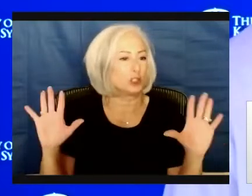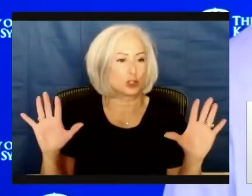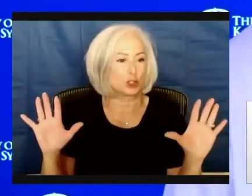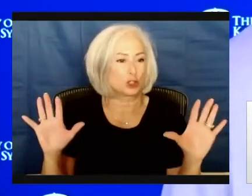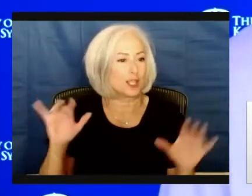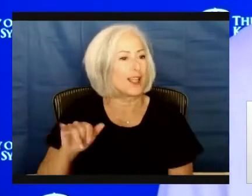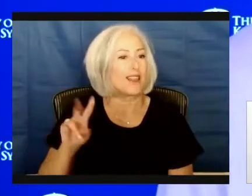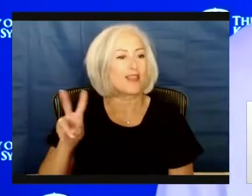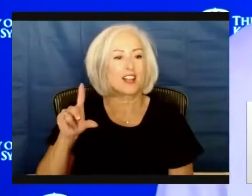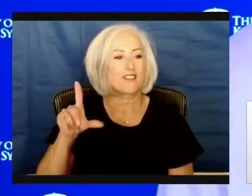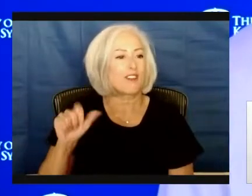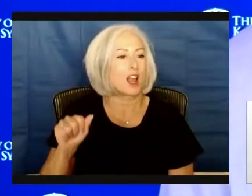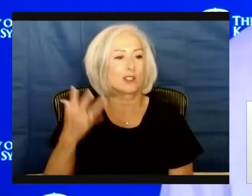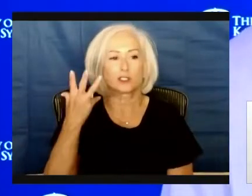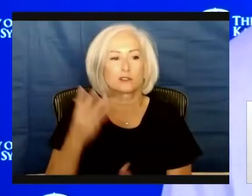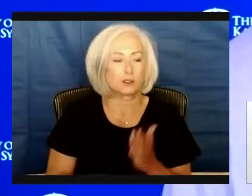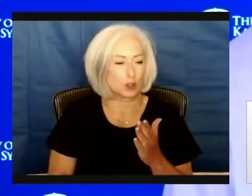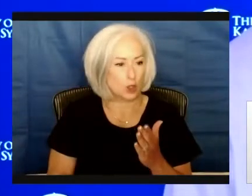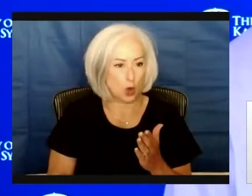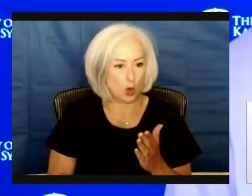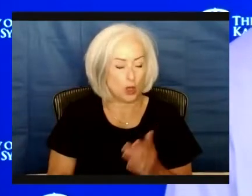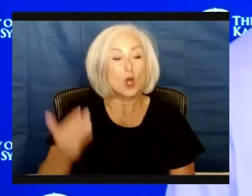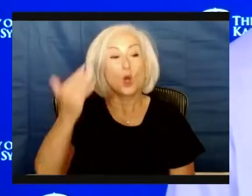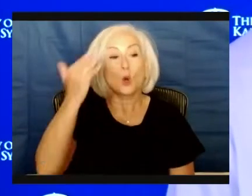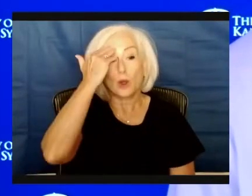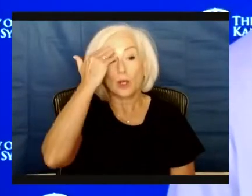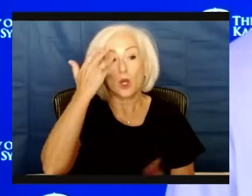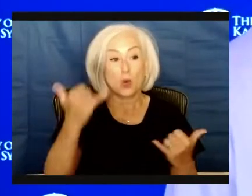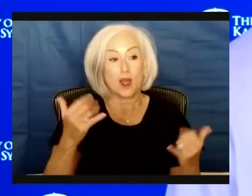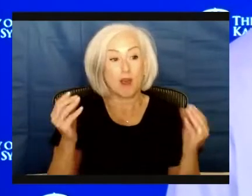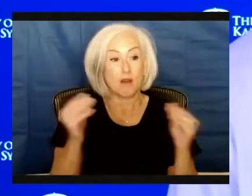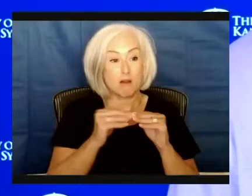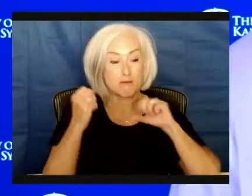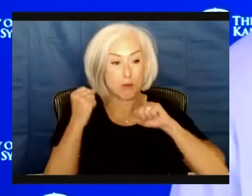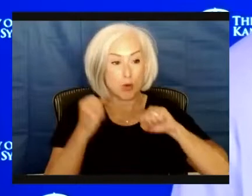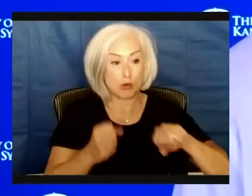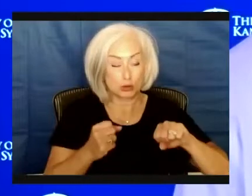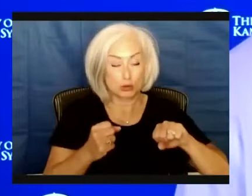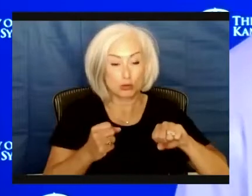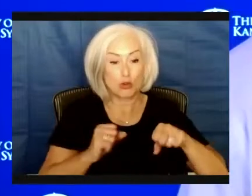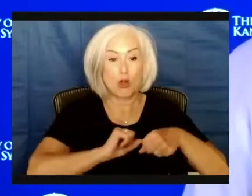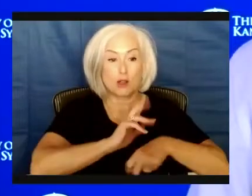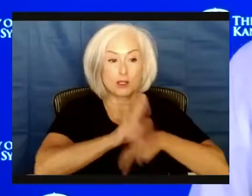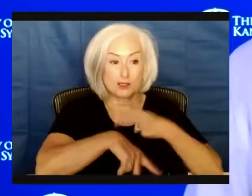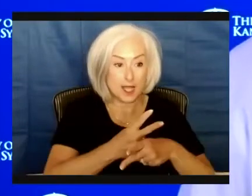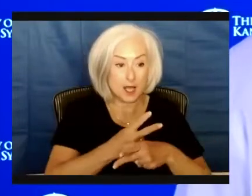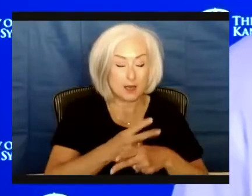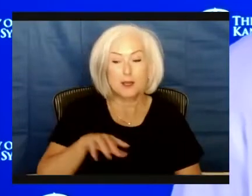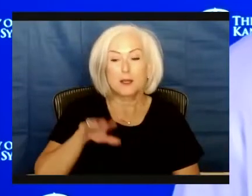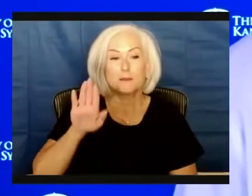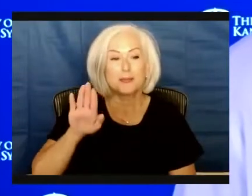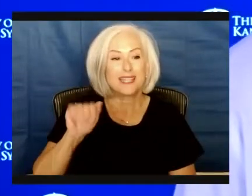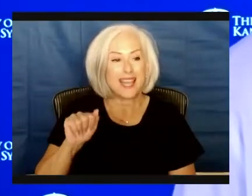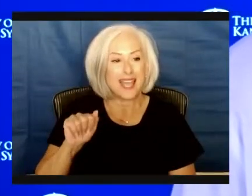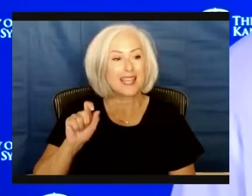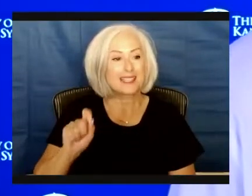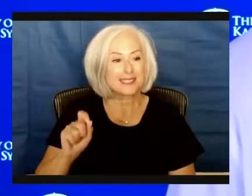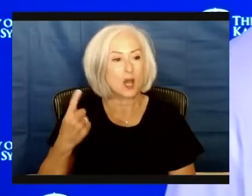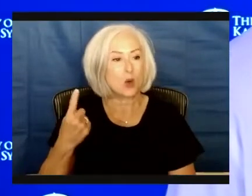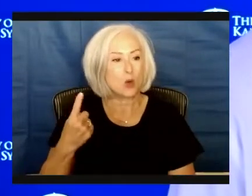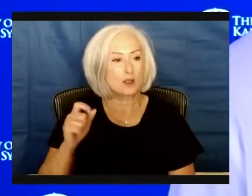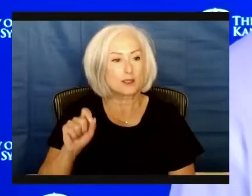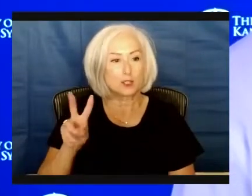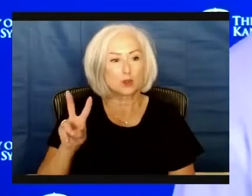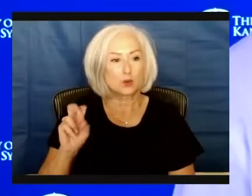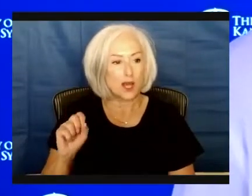know the dominant ones were the BA.1.2.1, but as you said, we know BA4, BA5 in the